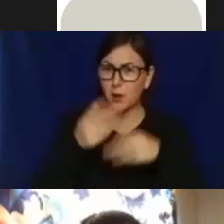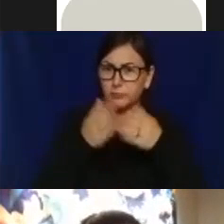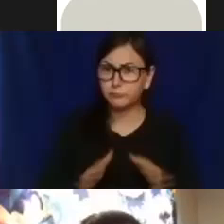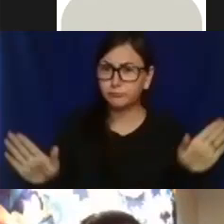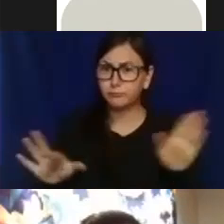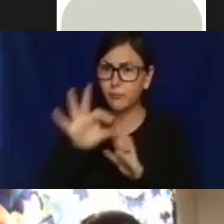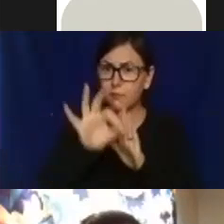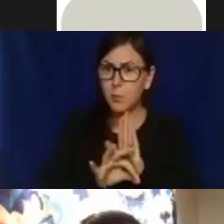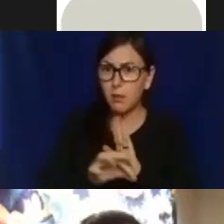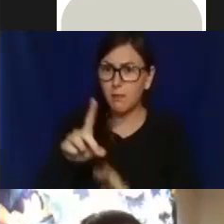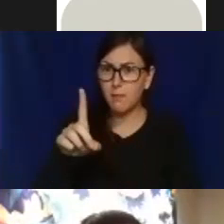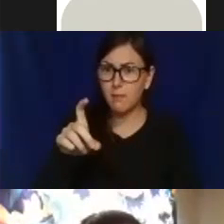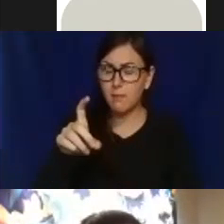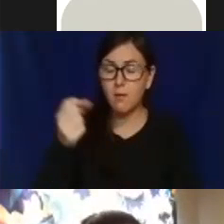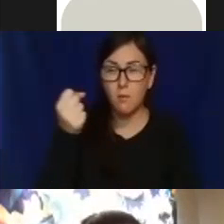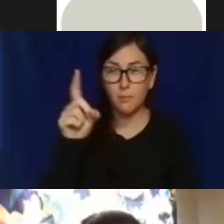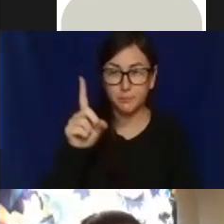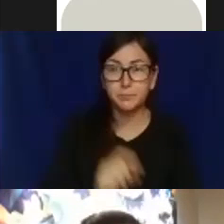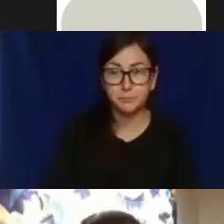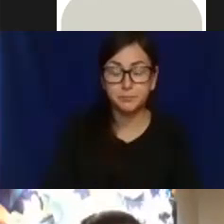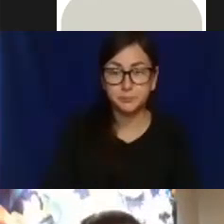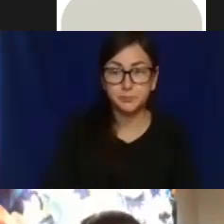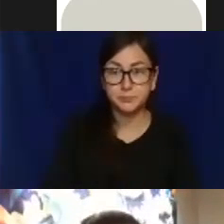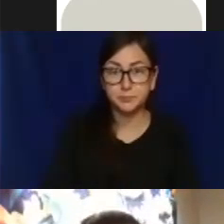my drawings, let me go back to the slide.